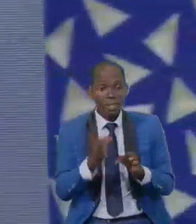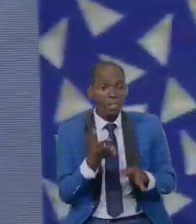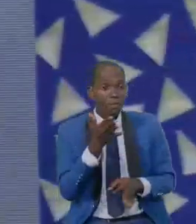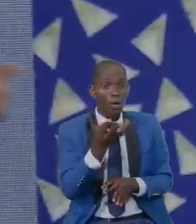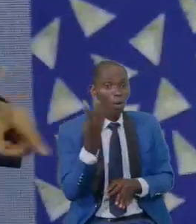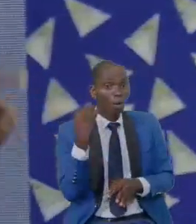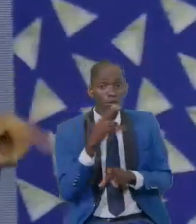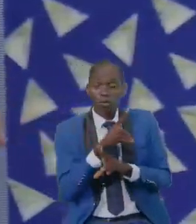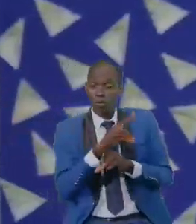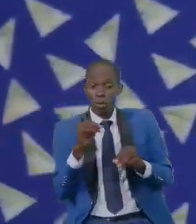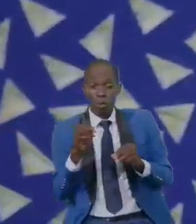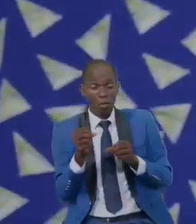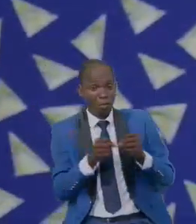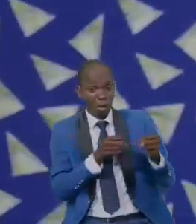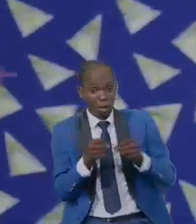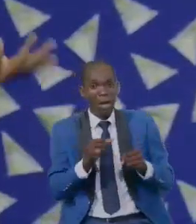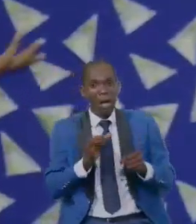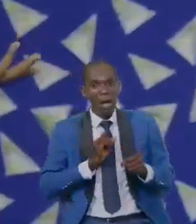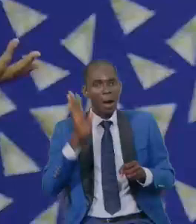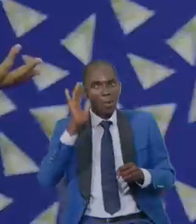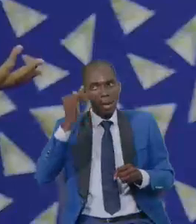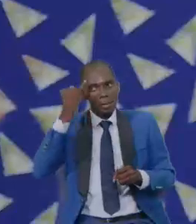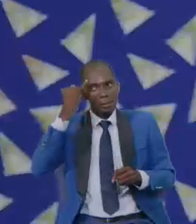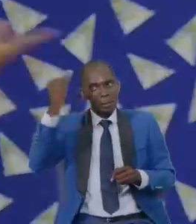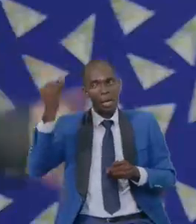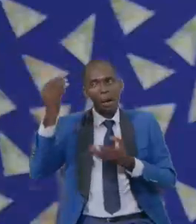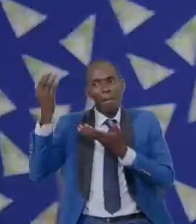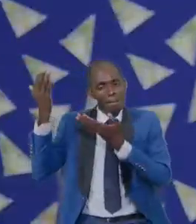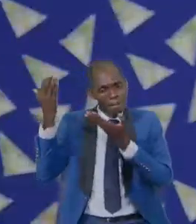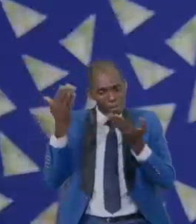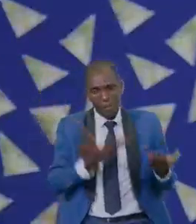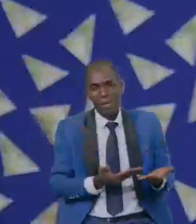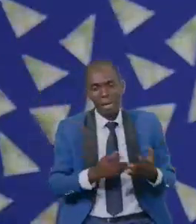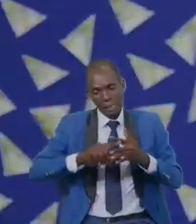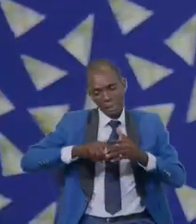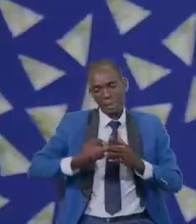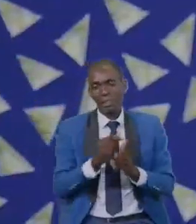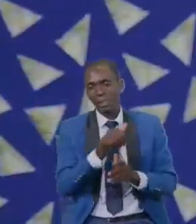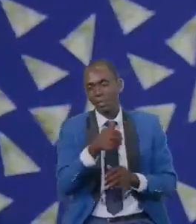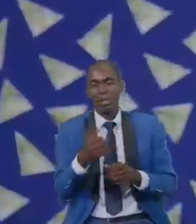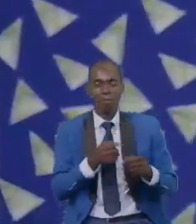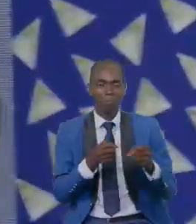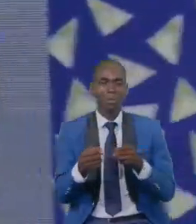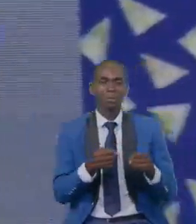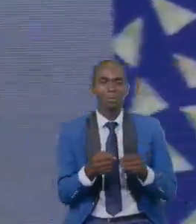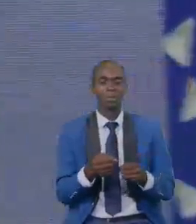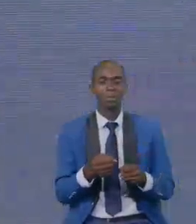will instigate and I will initiate one.